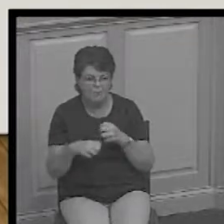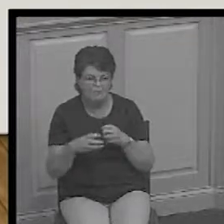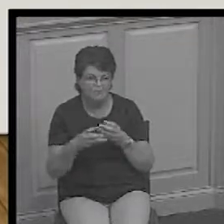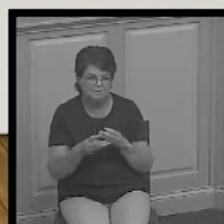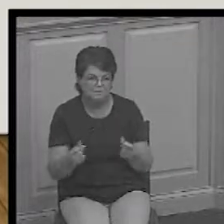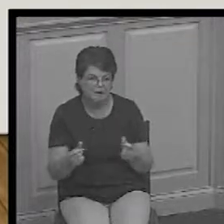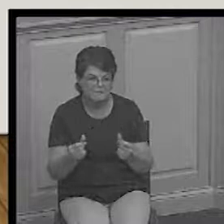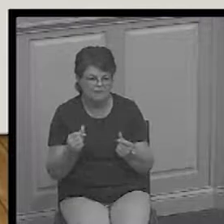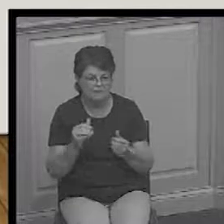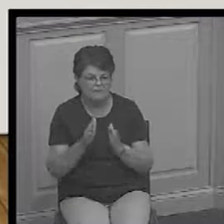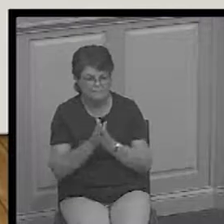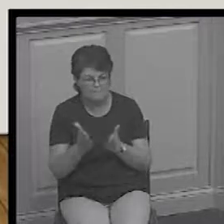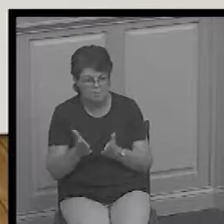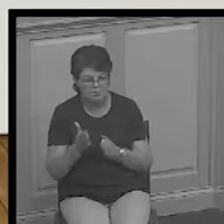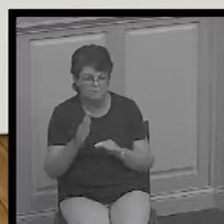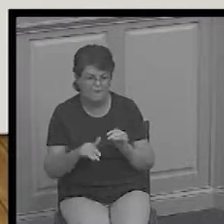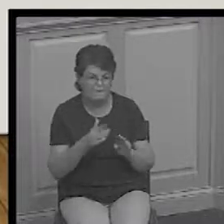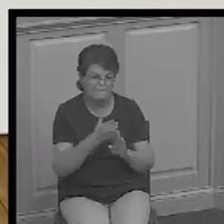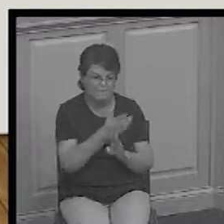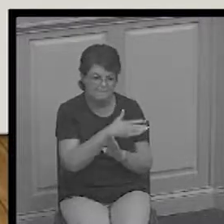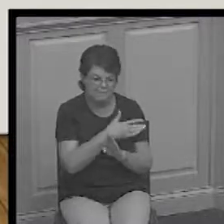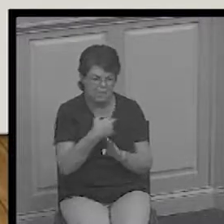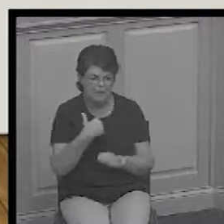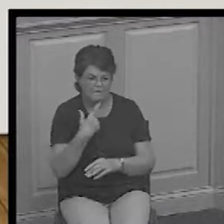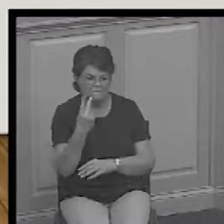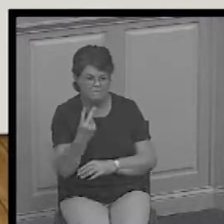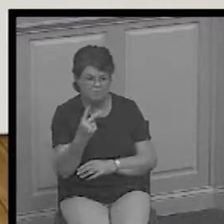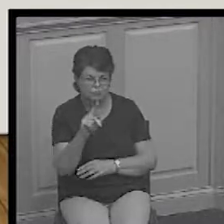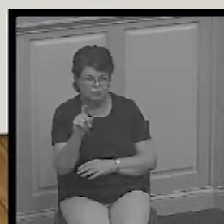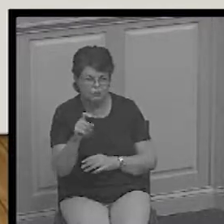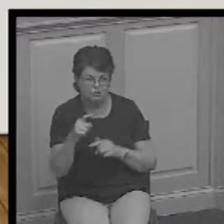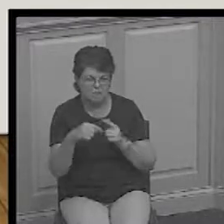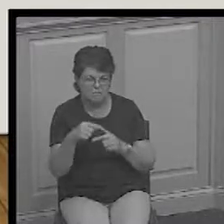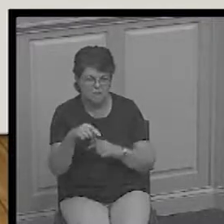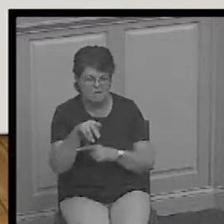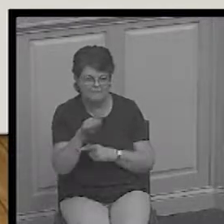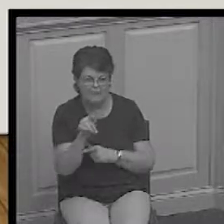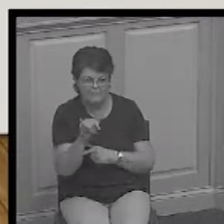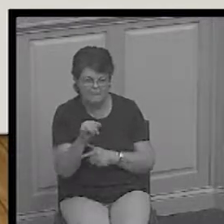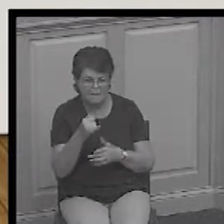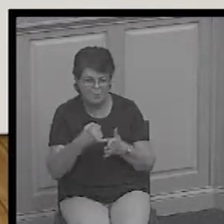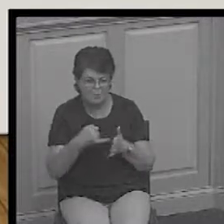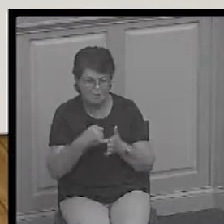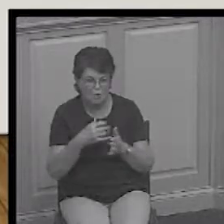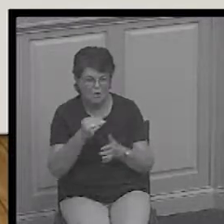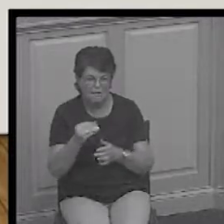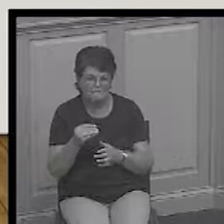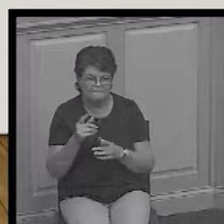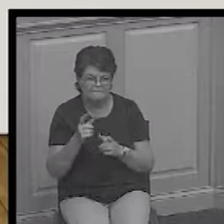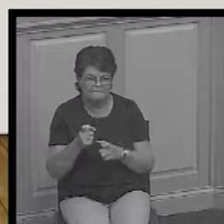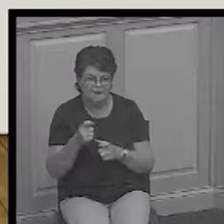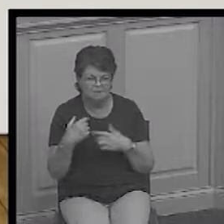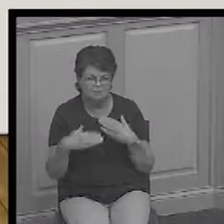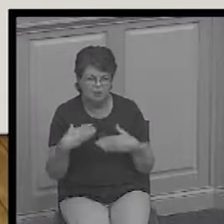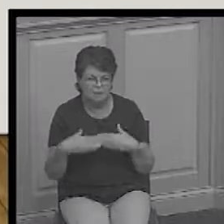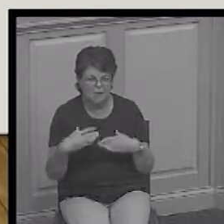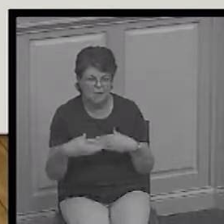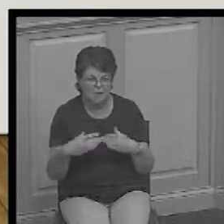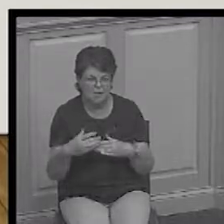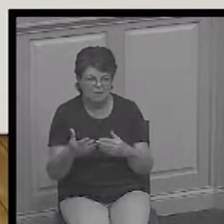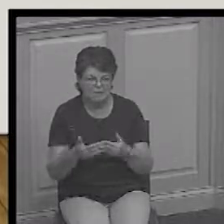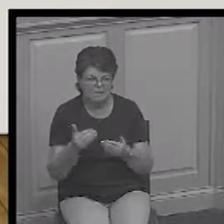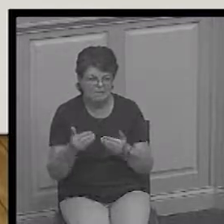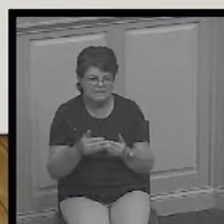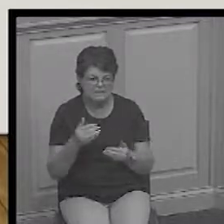before. We do have the 2 questions about public art and about fast-tracking